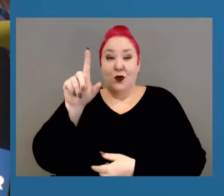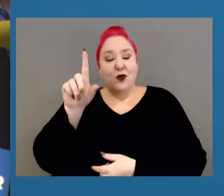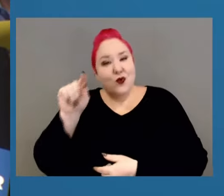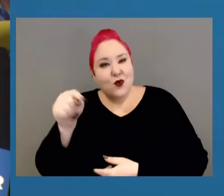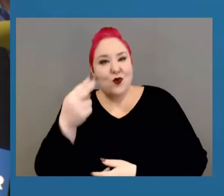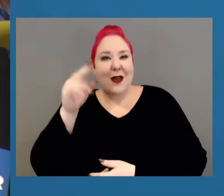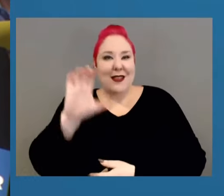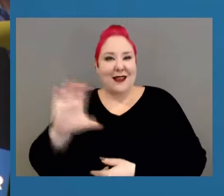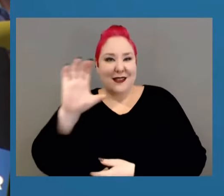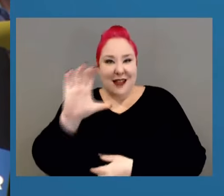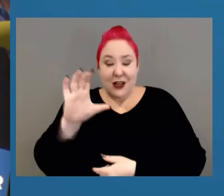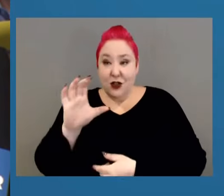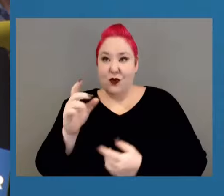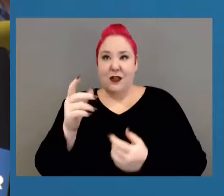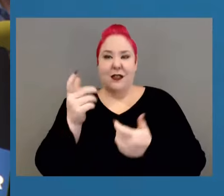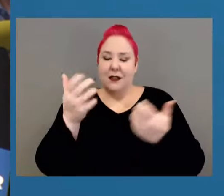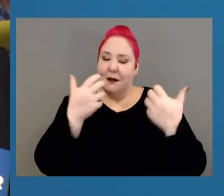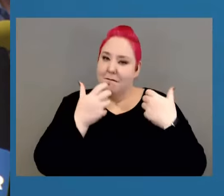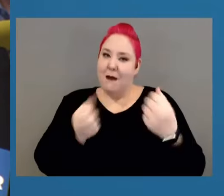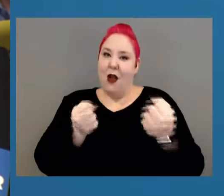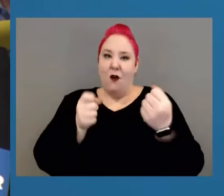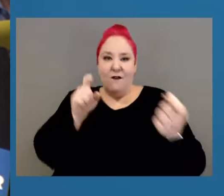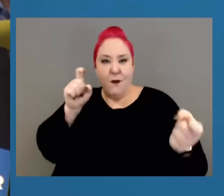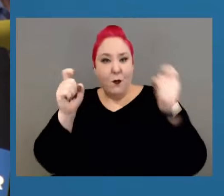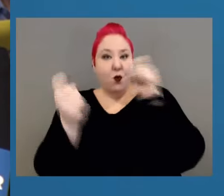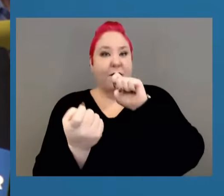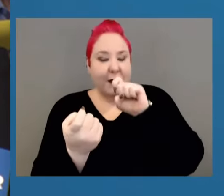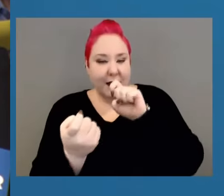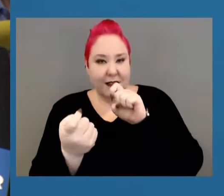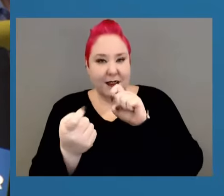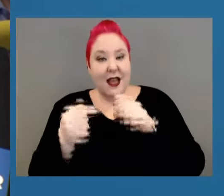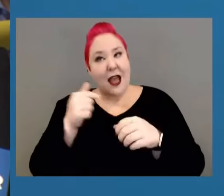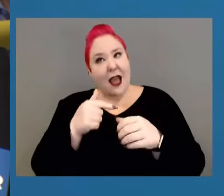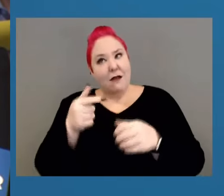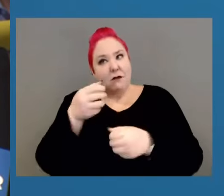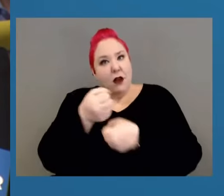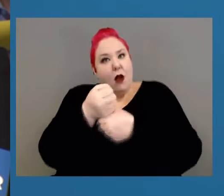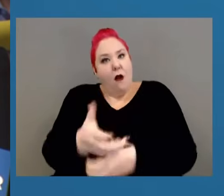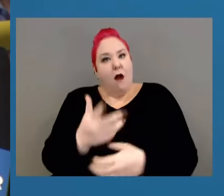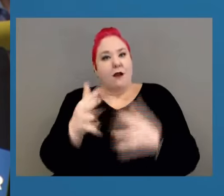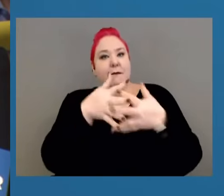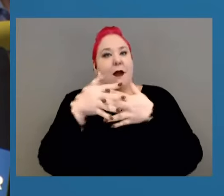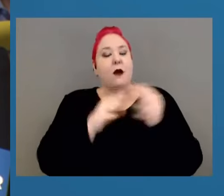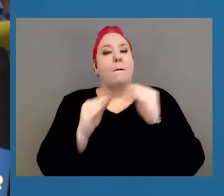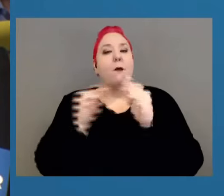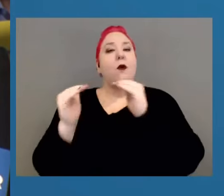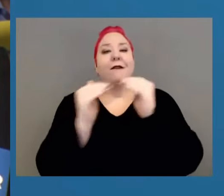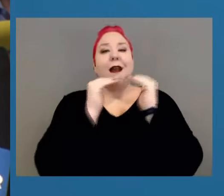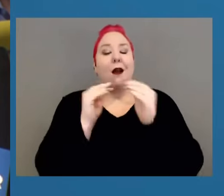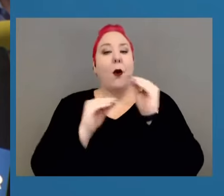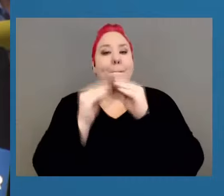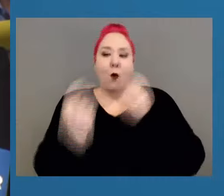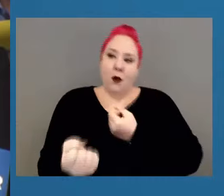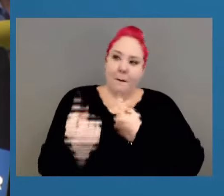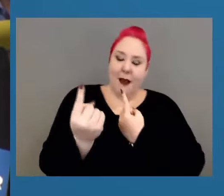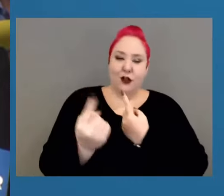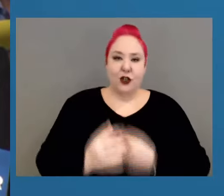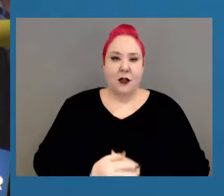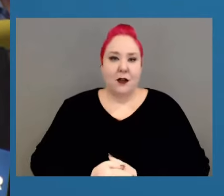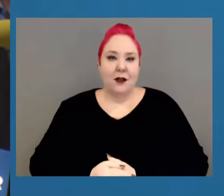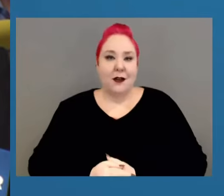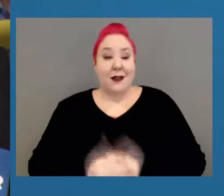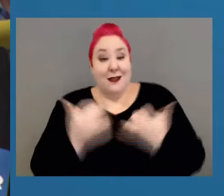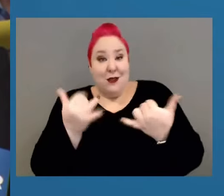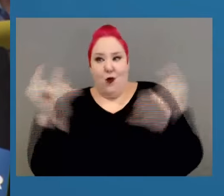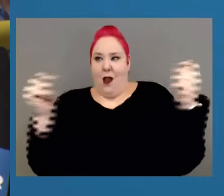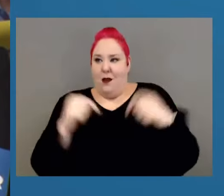America a fairer, more just place, and actually more compassionate. That is why we're back here to talk about how all of